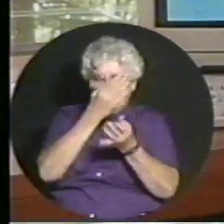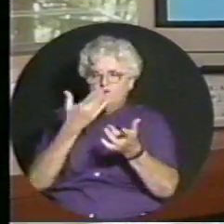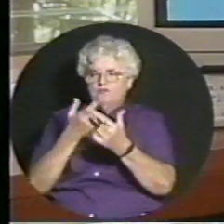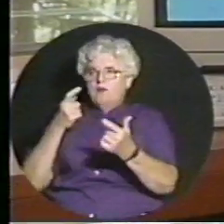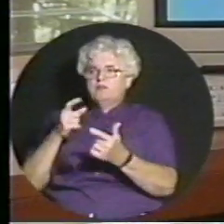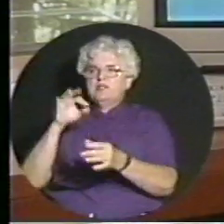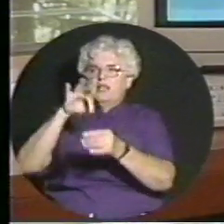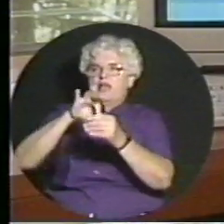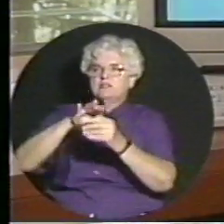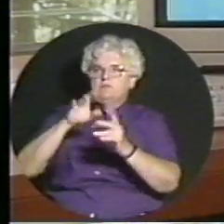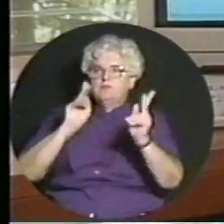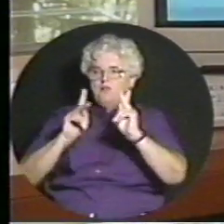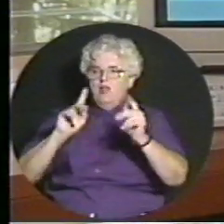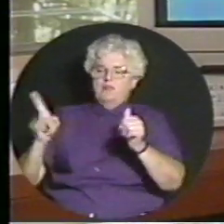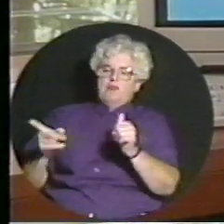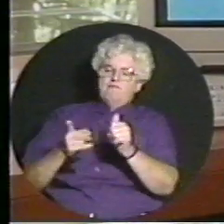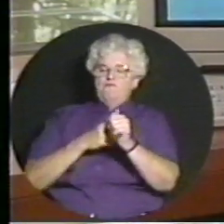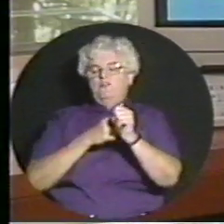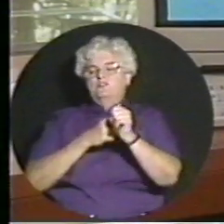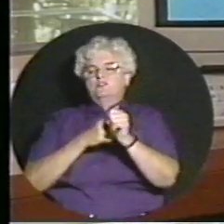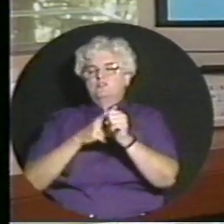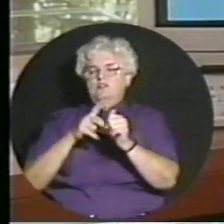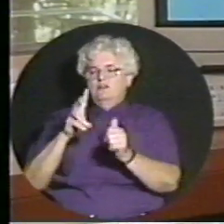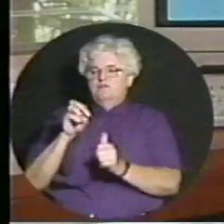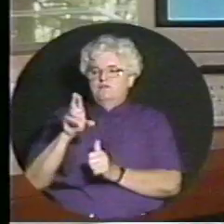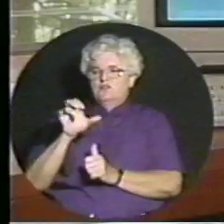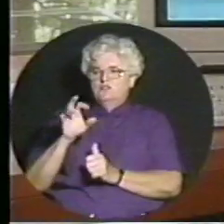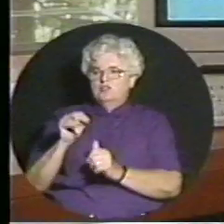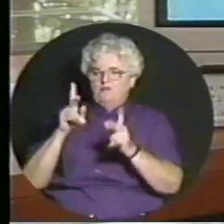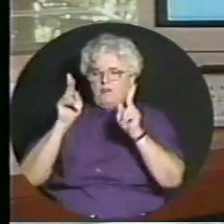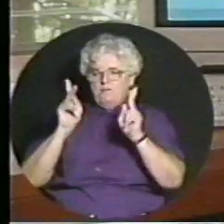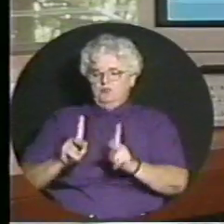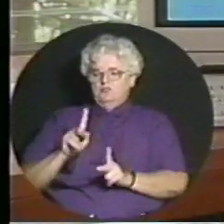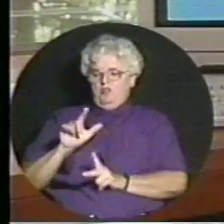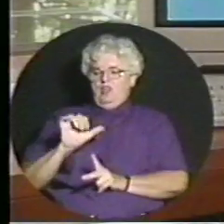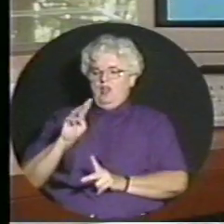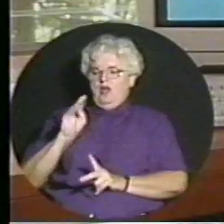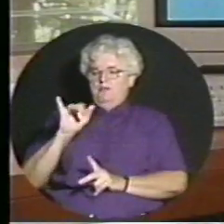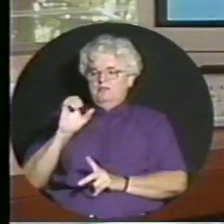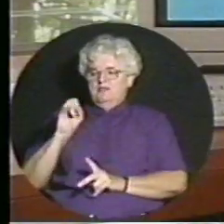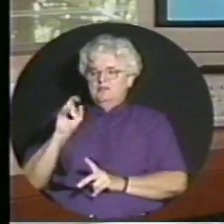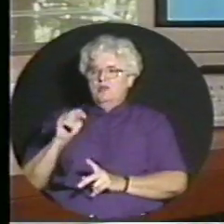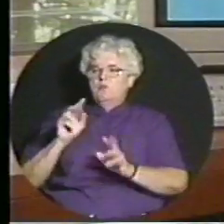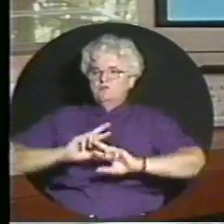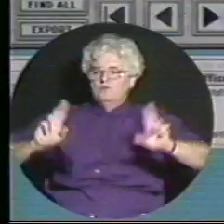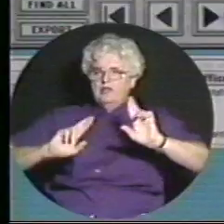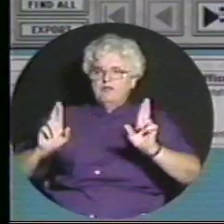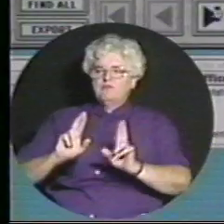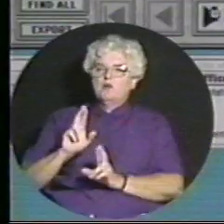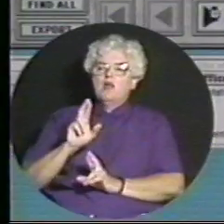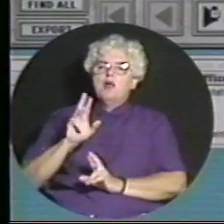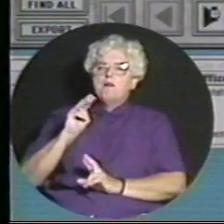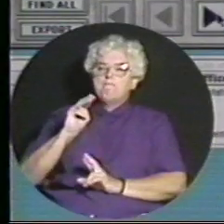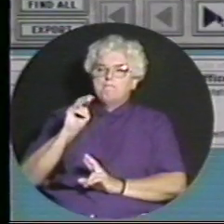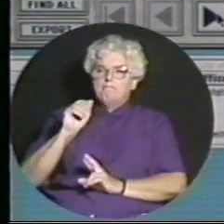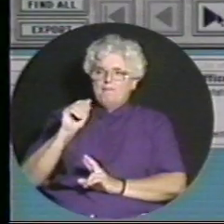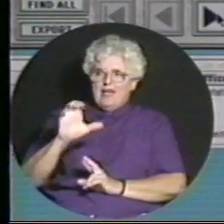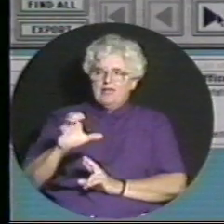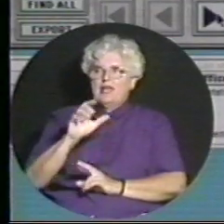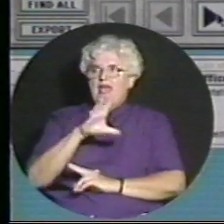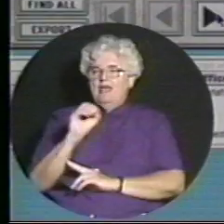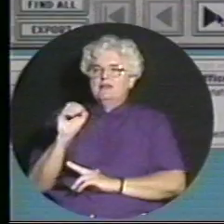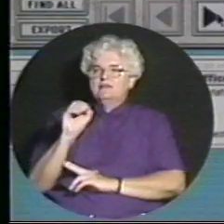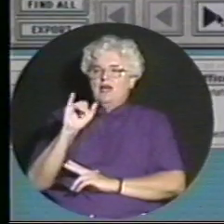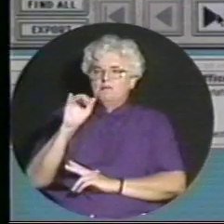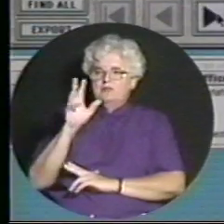elected officials, the first version of Personal Lobbyist was ready in both Macintosh and IBM Windows formats. Personal Lobbyist is, first